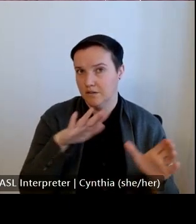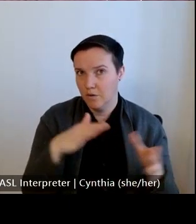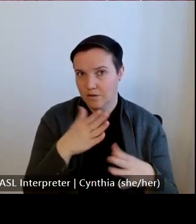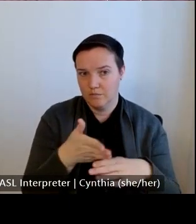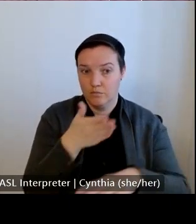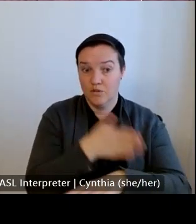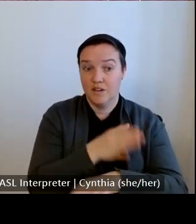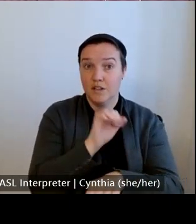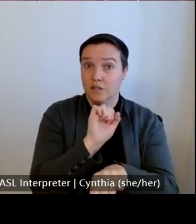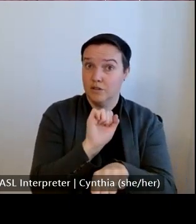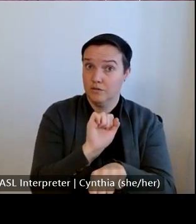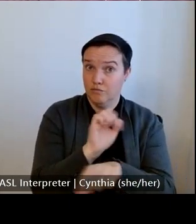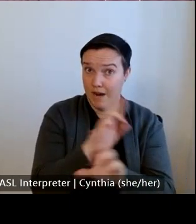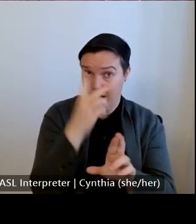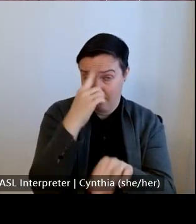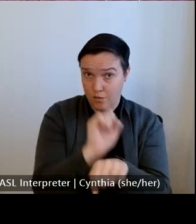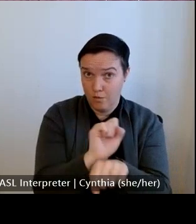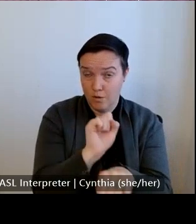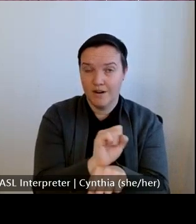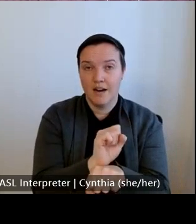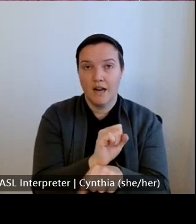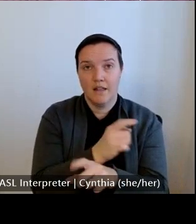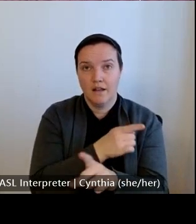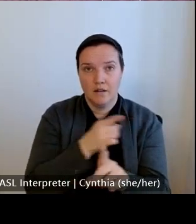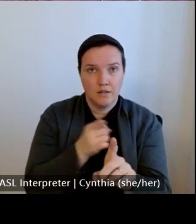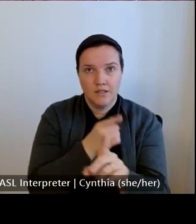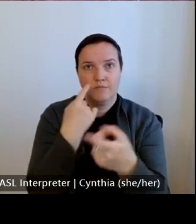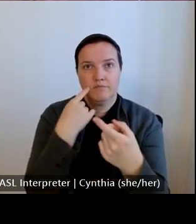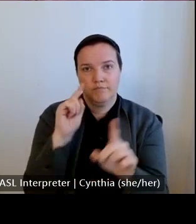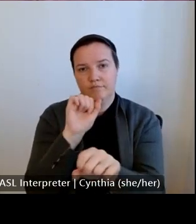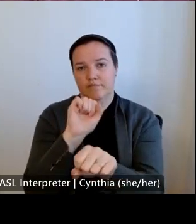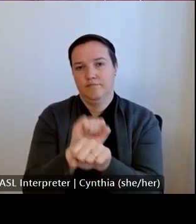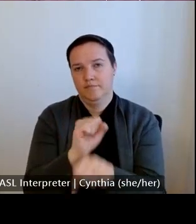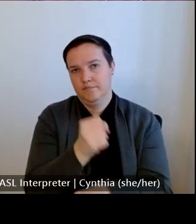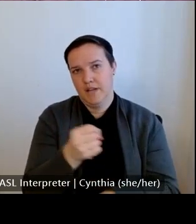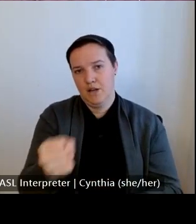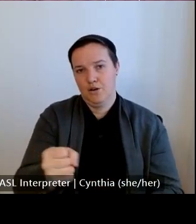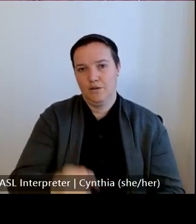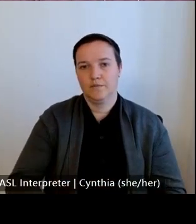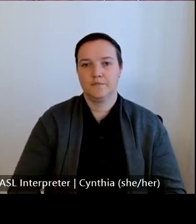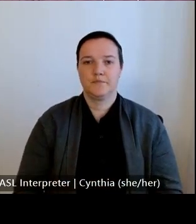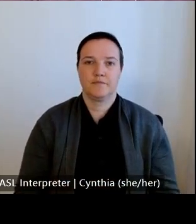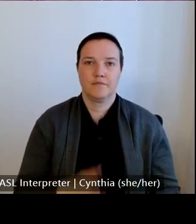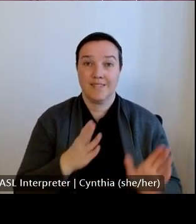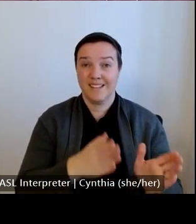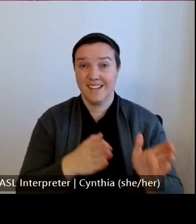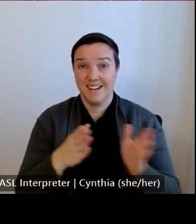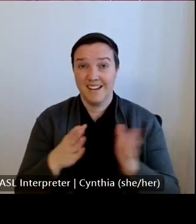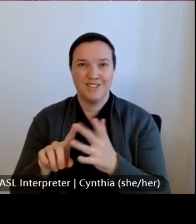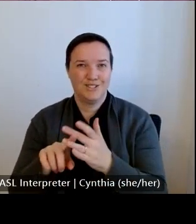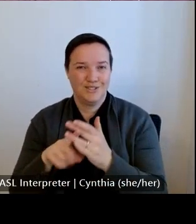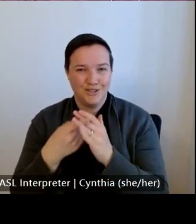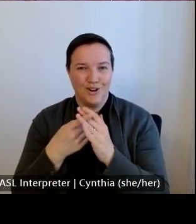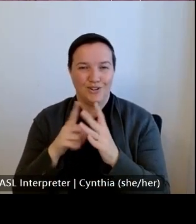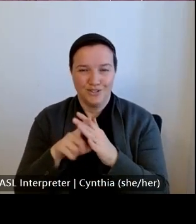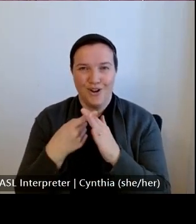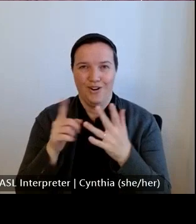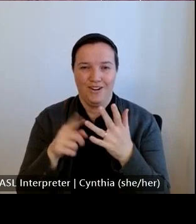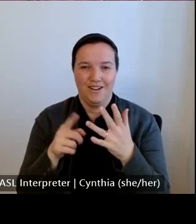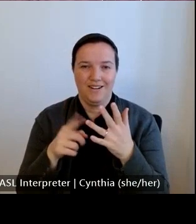and progressing towards the employment goals. And then we start with successful